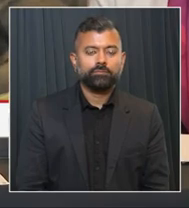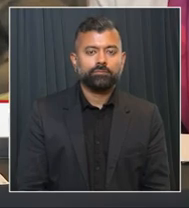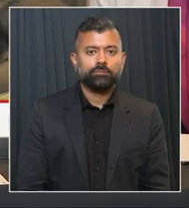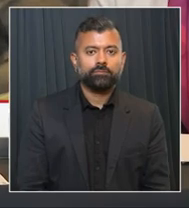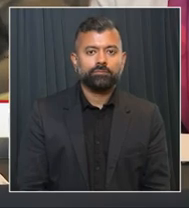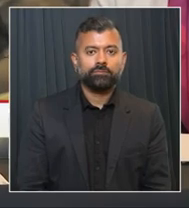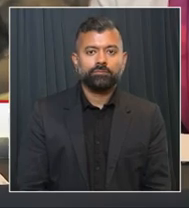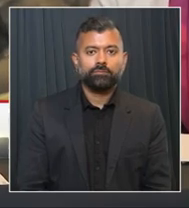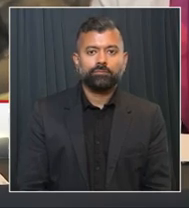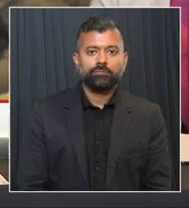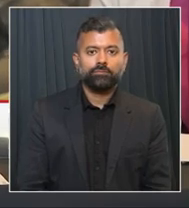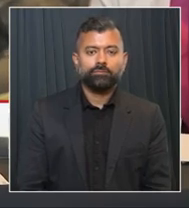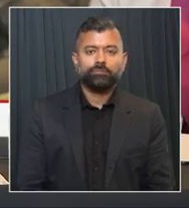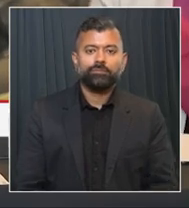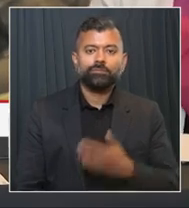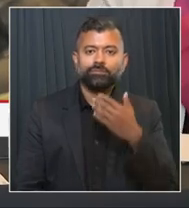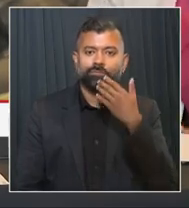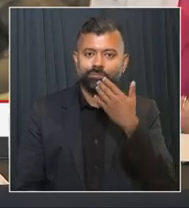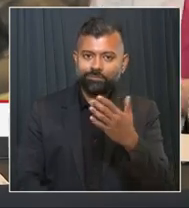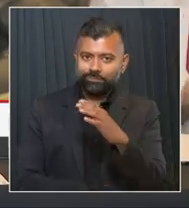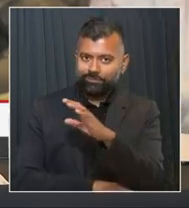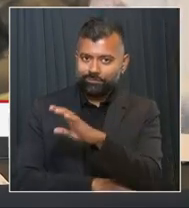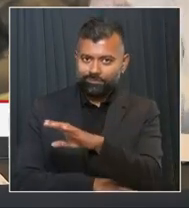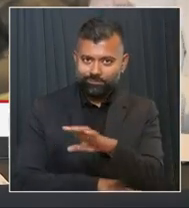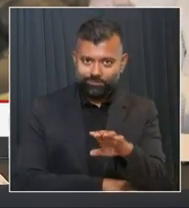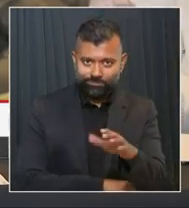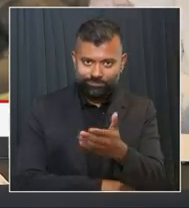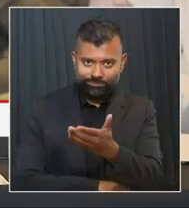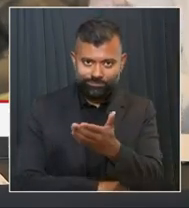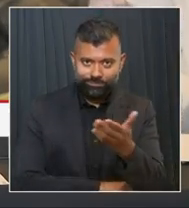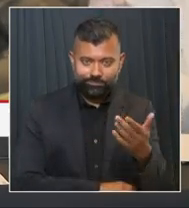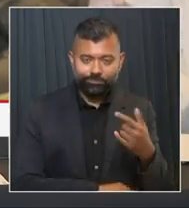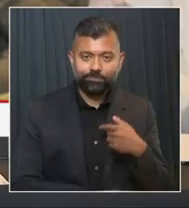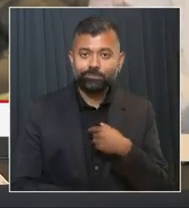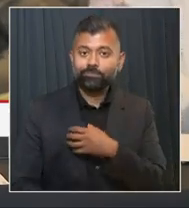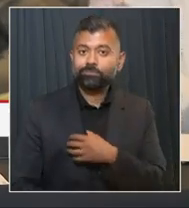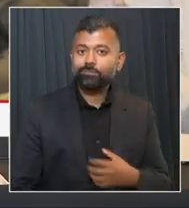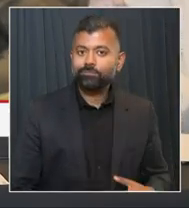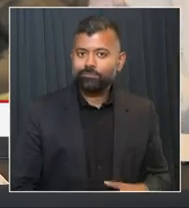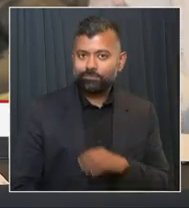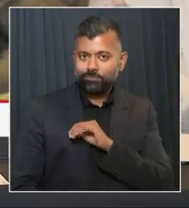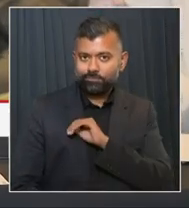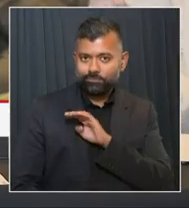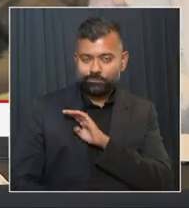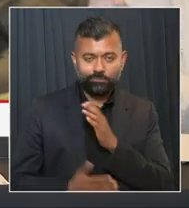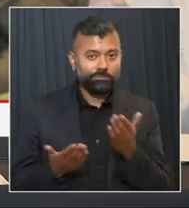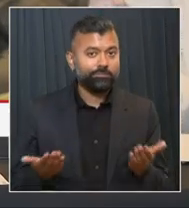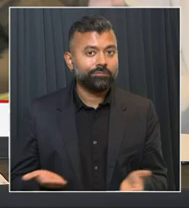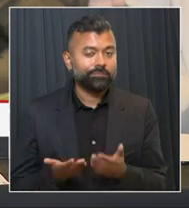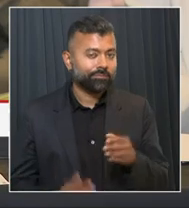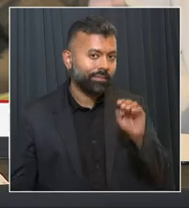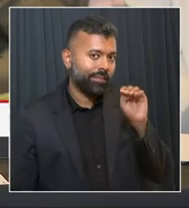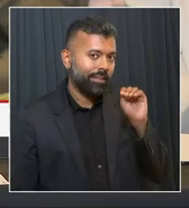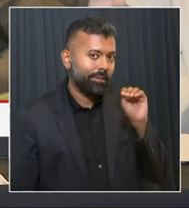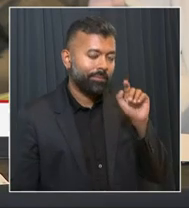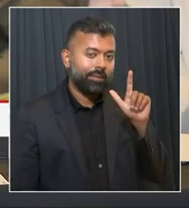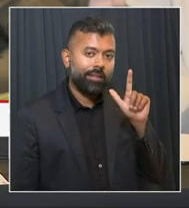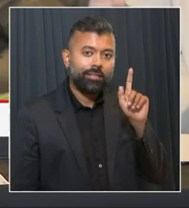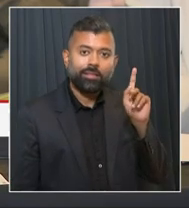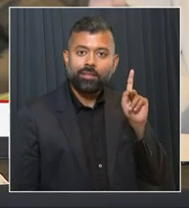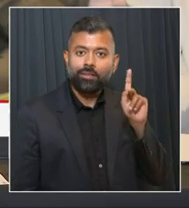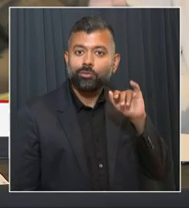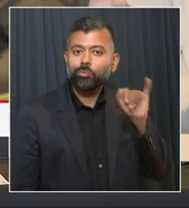Good afternoon. I'm Muriel Bowser. We are located in the Martin Luther King Jr. Library. We have just